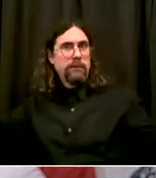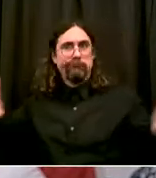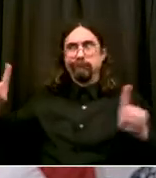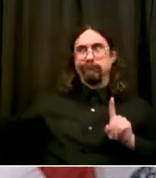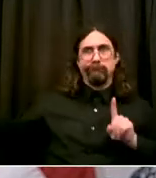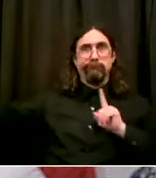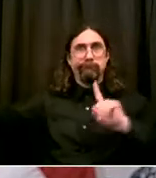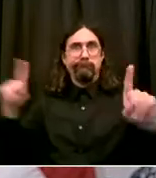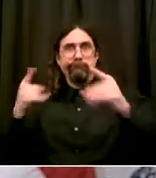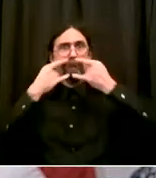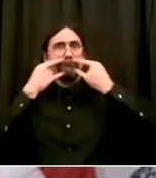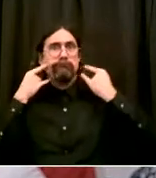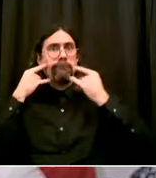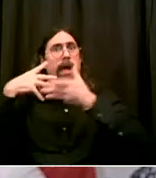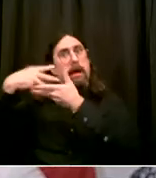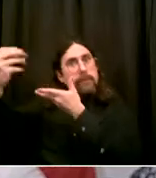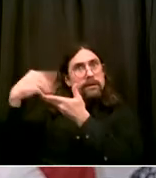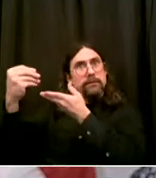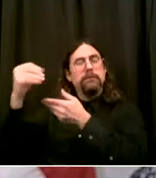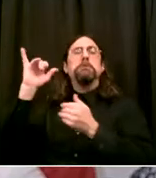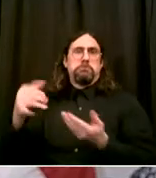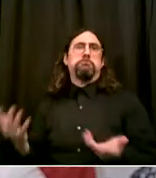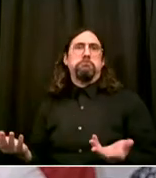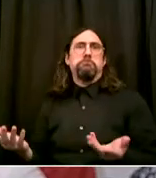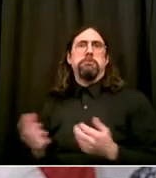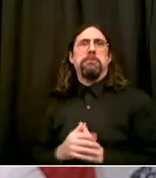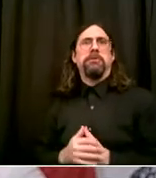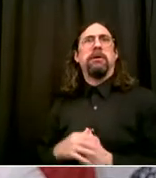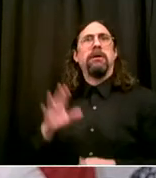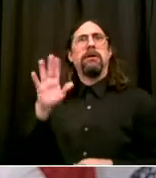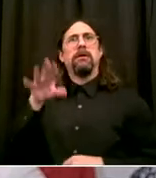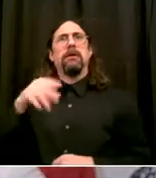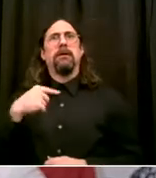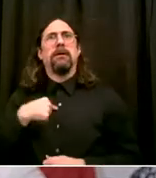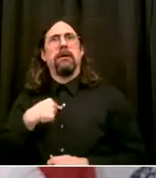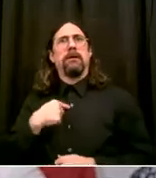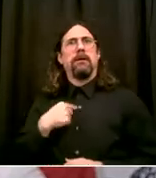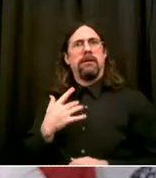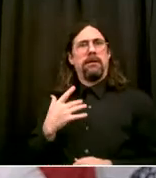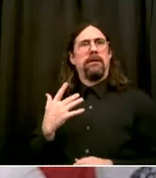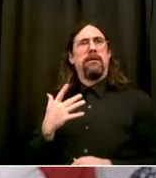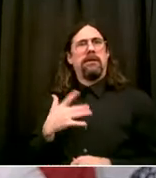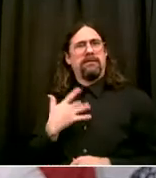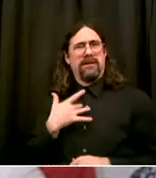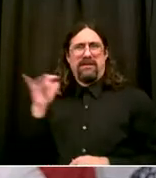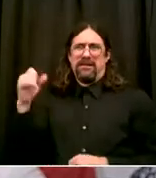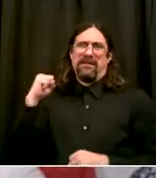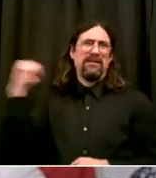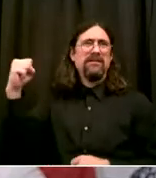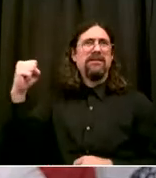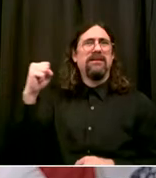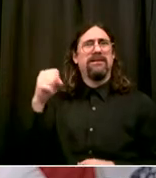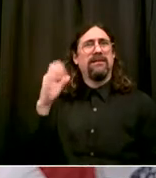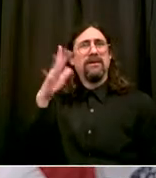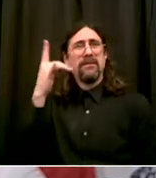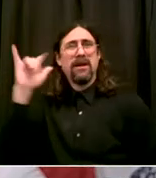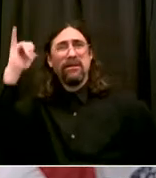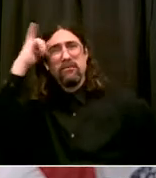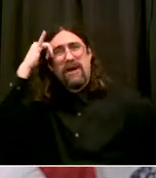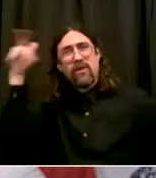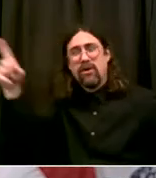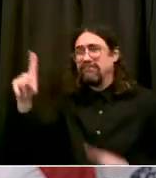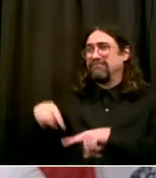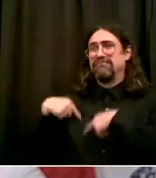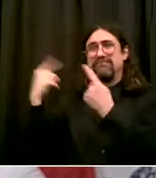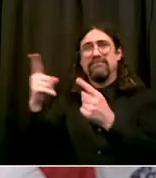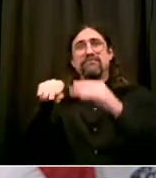So I think this has been done the right way, the careful way. But with indoors, I would be much more cautious until we get to the point where there's really